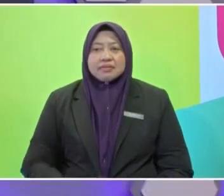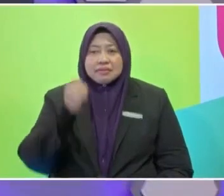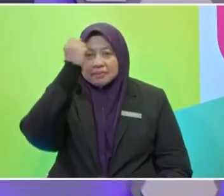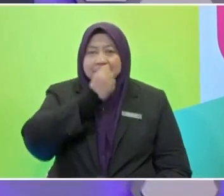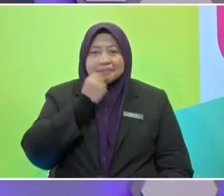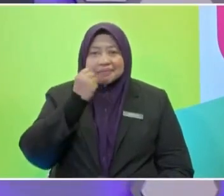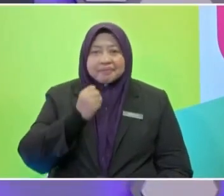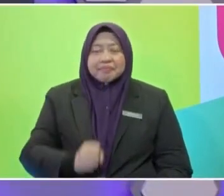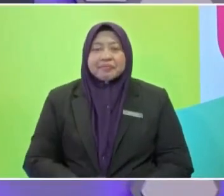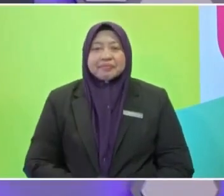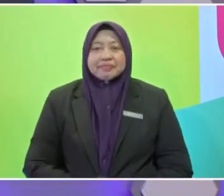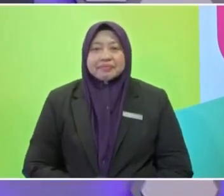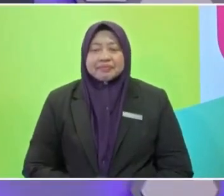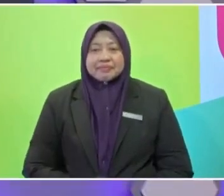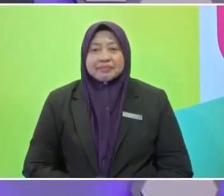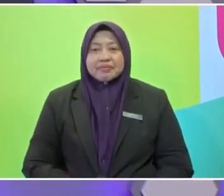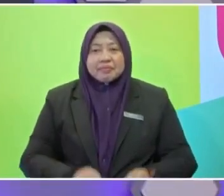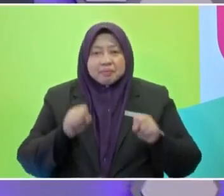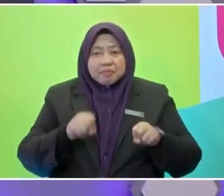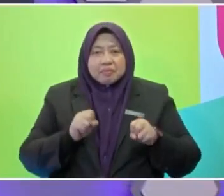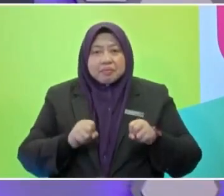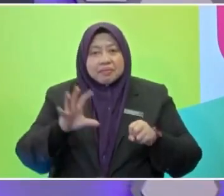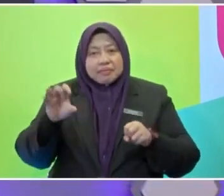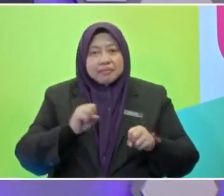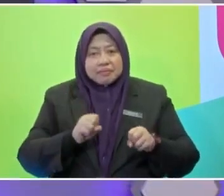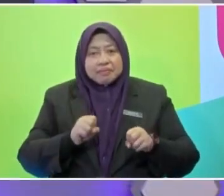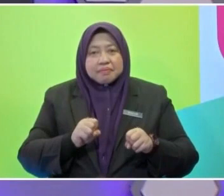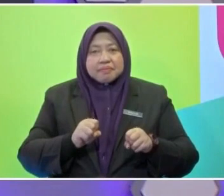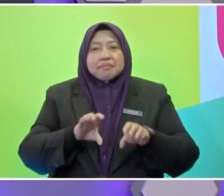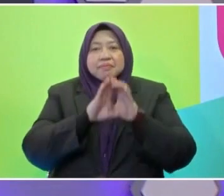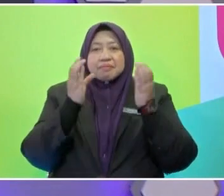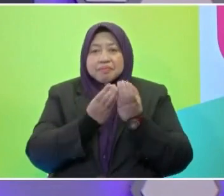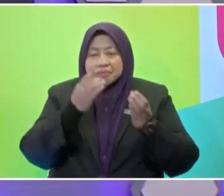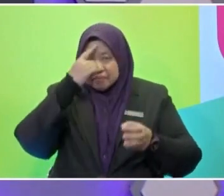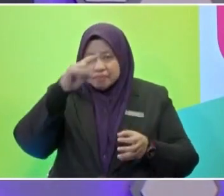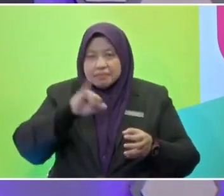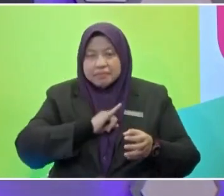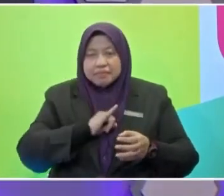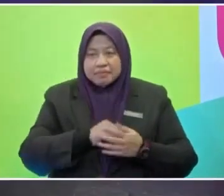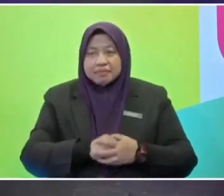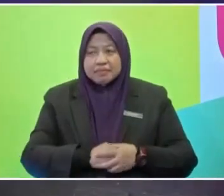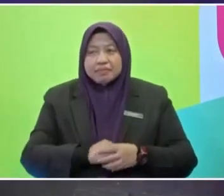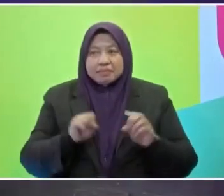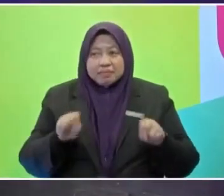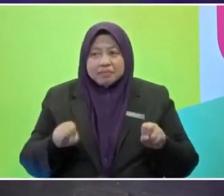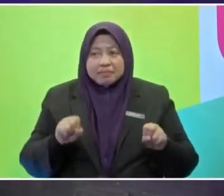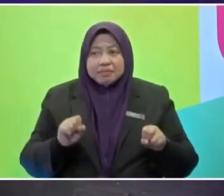Shafika? Yes, Mr. Quek? Do you mind passing me the yellow ball on top of the box? Oh, that one? Yeah. Sure.